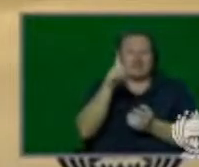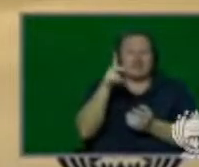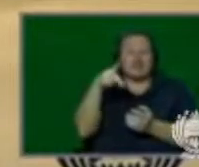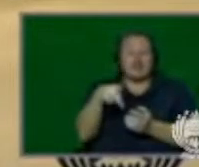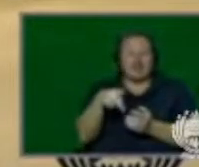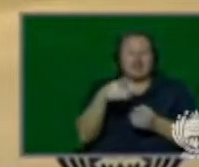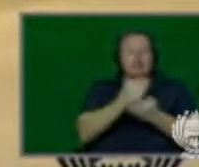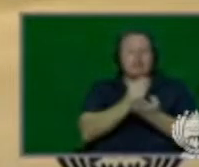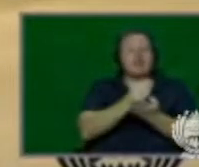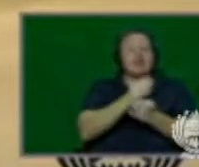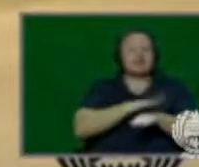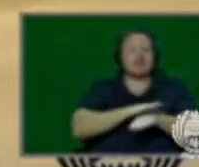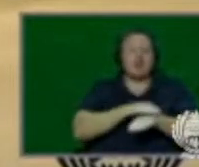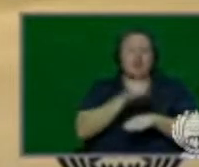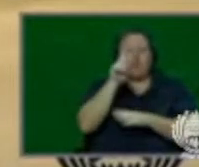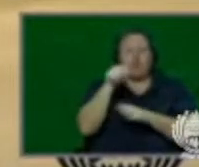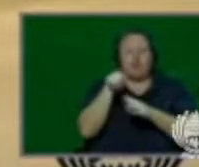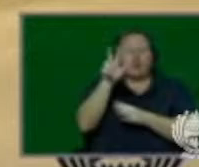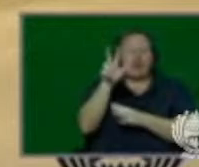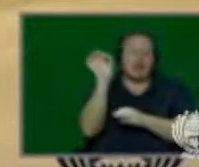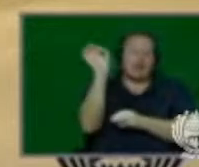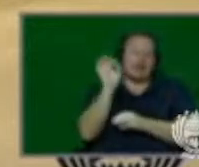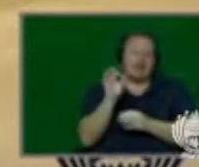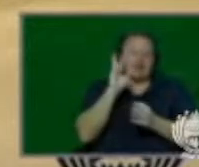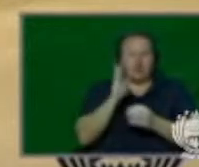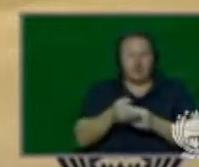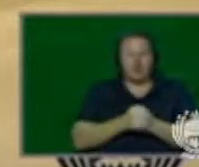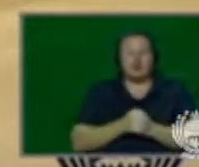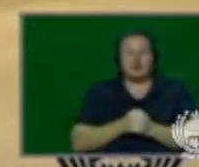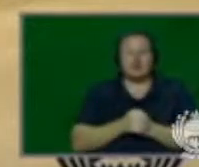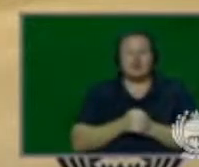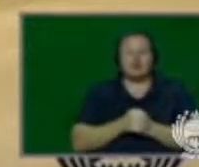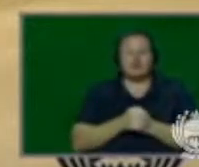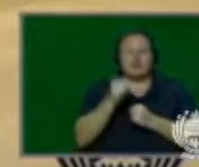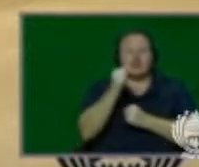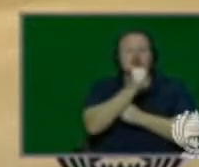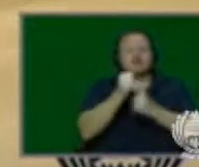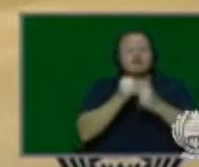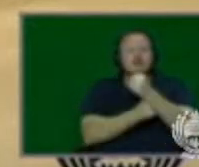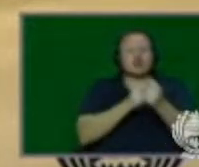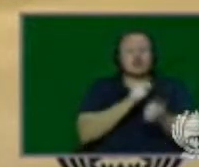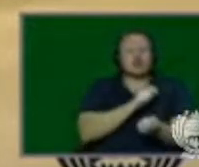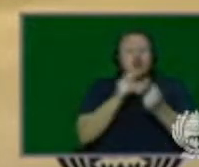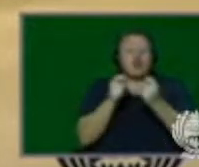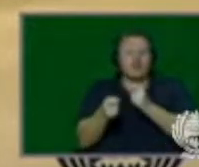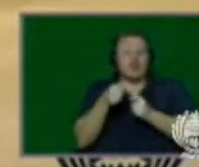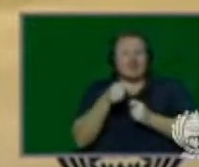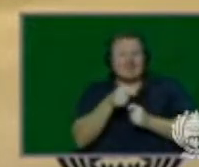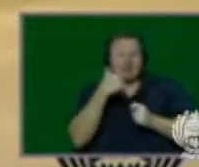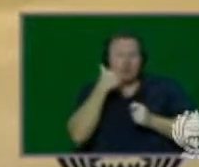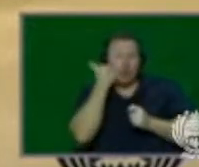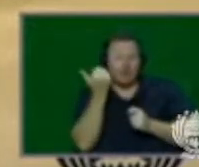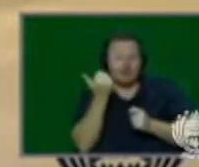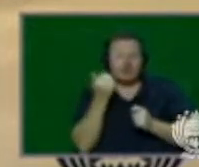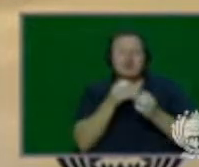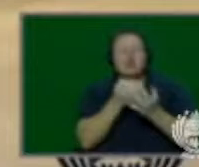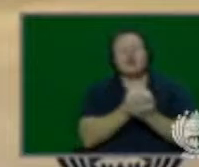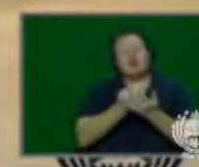of redistribution, redress, and structural transformation, the economy needs to grow much